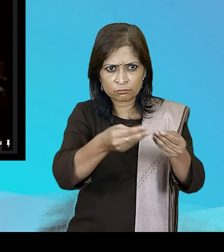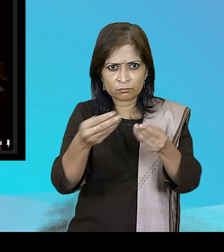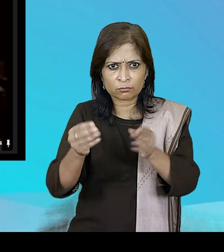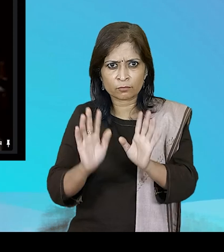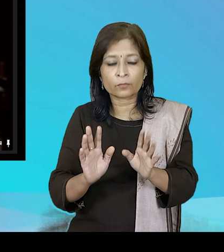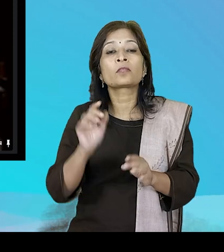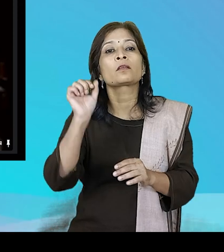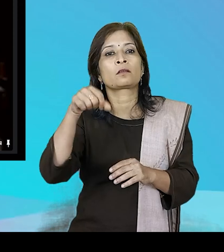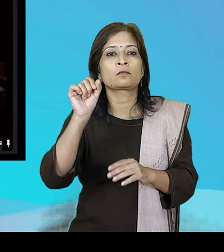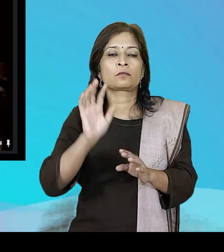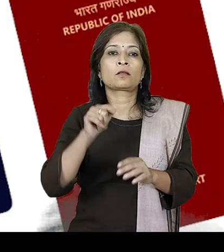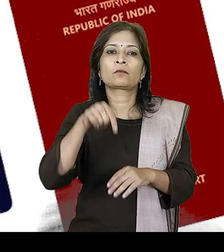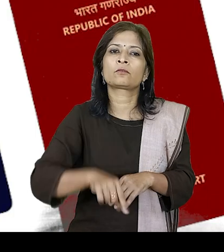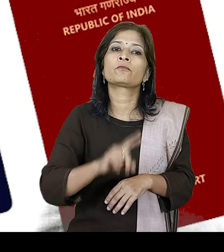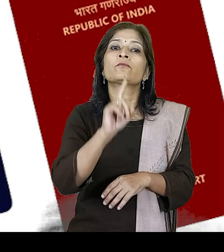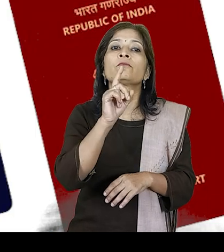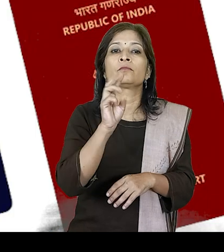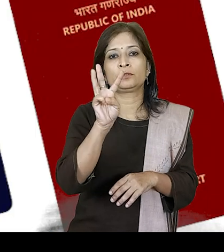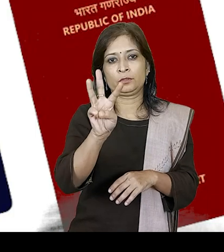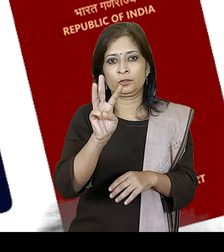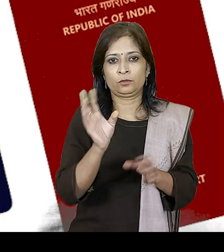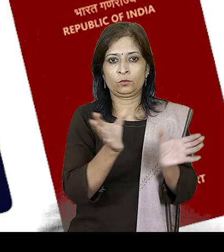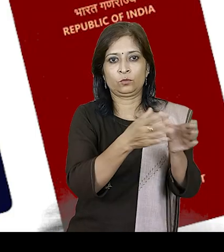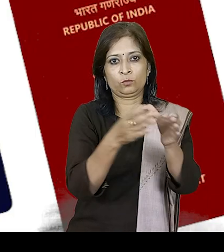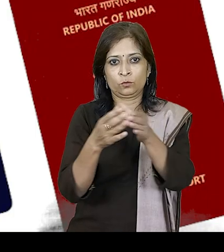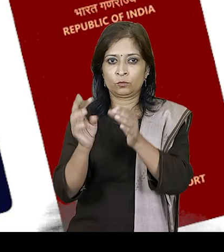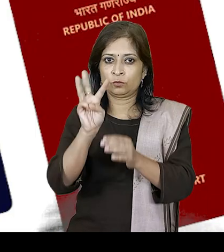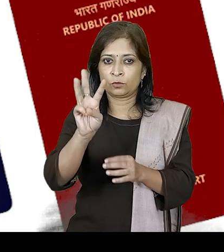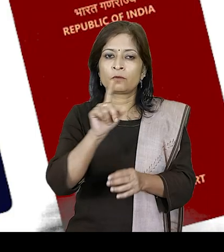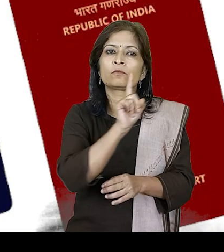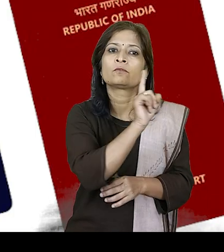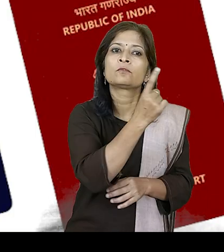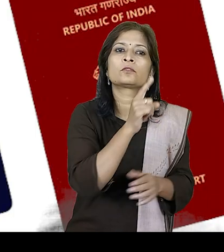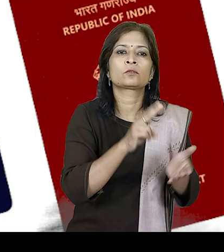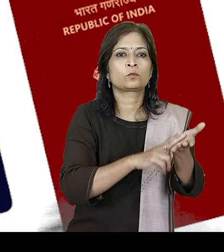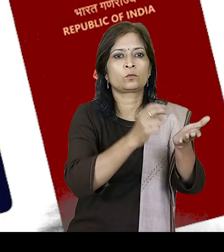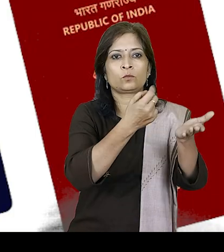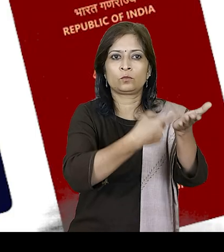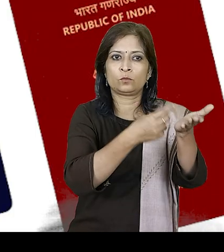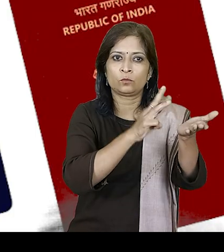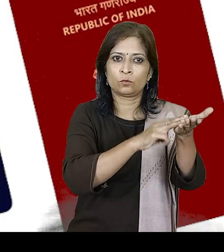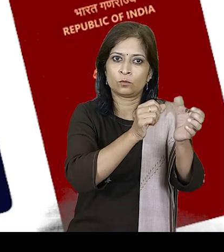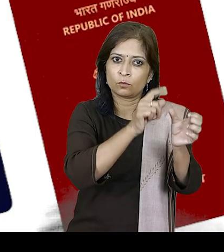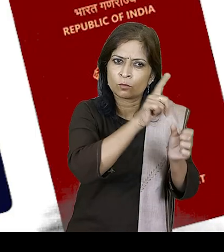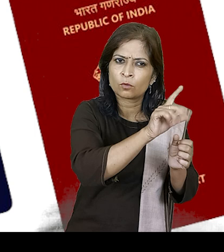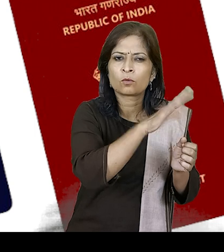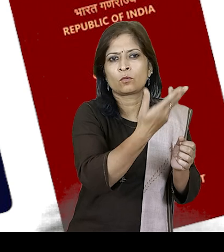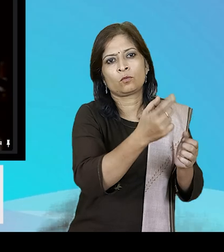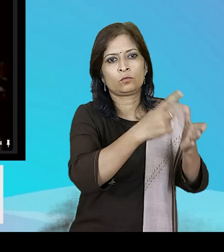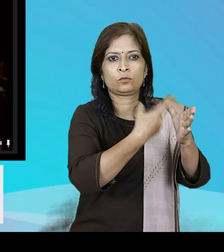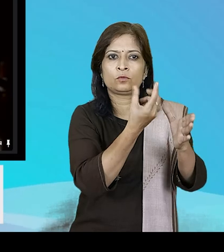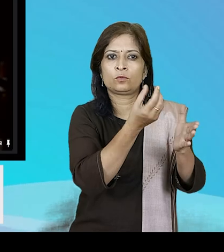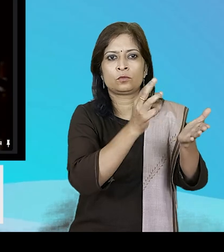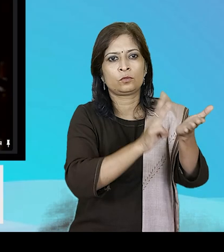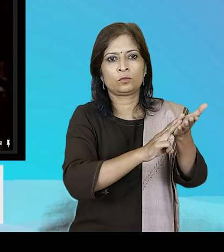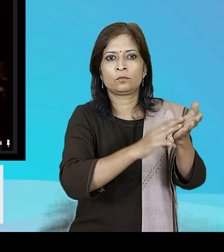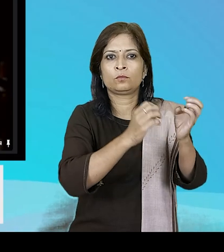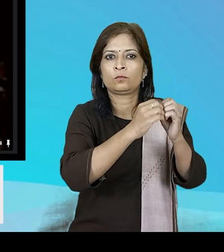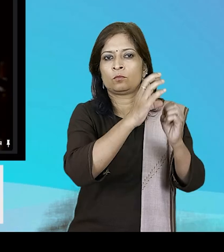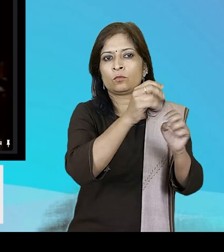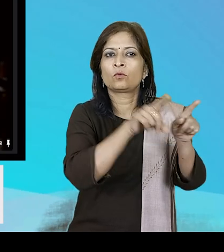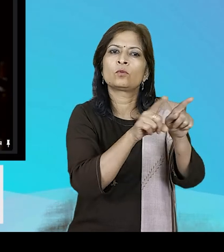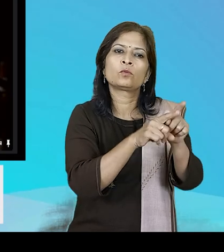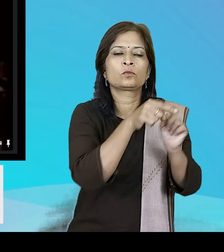passports issued in India. One is the ordinary passport, which, like I Mhm. mentioned, can be a normal booklet or a jumbo booklet. That is